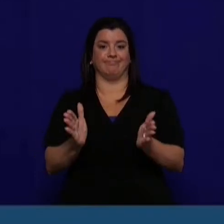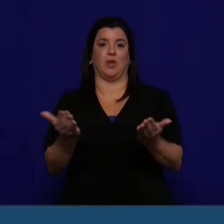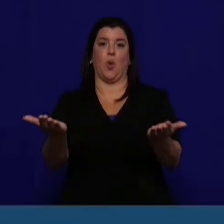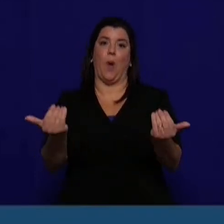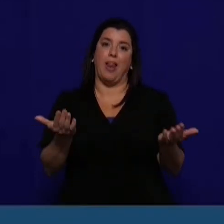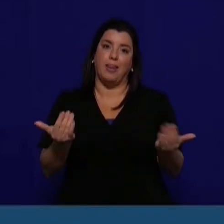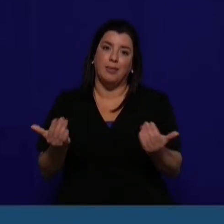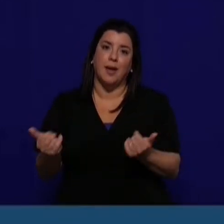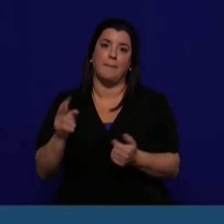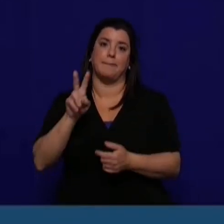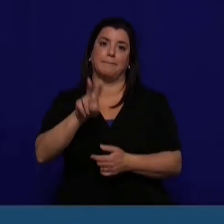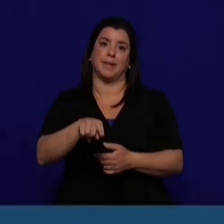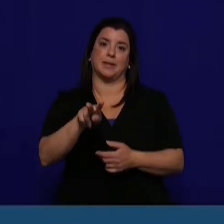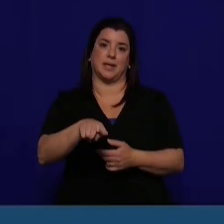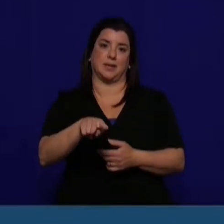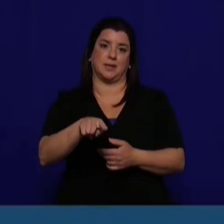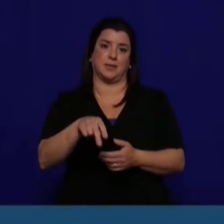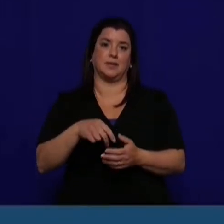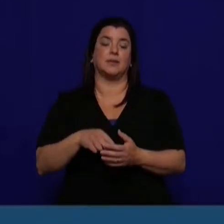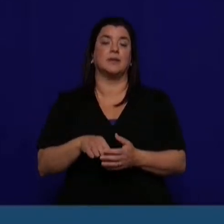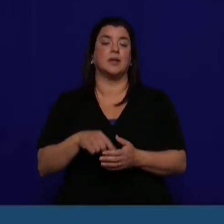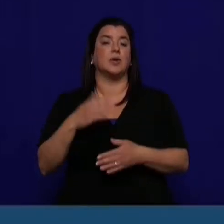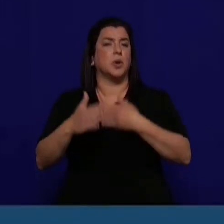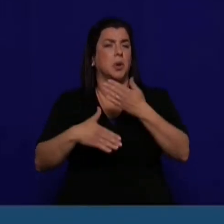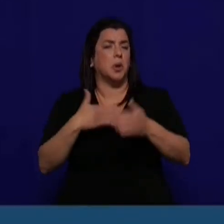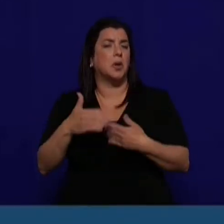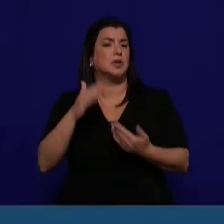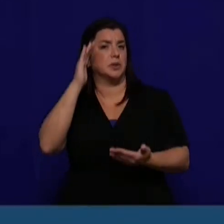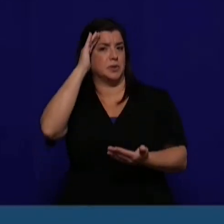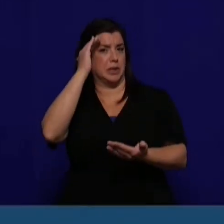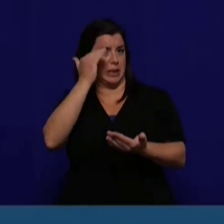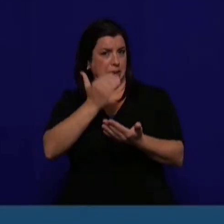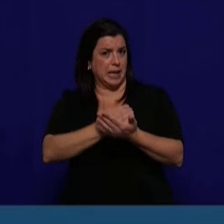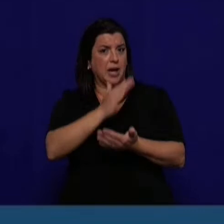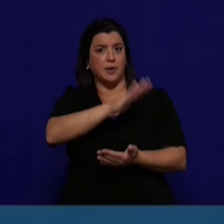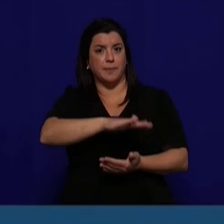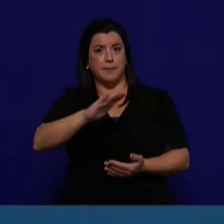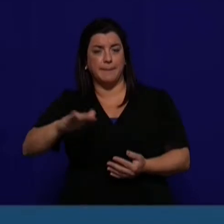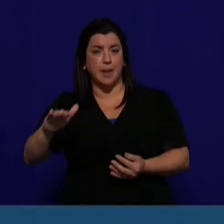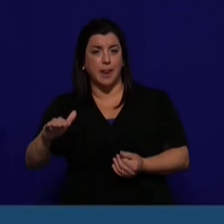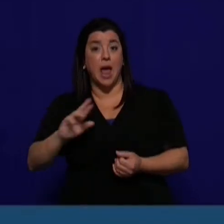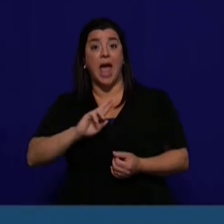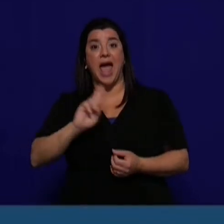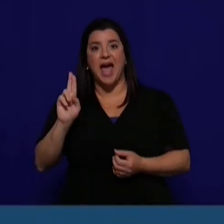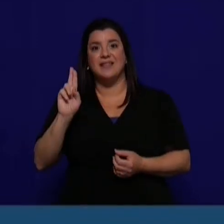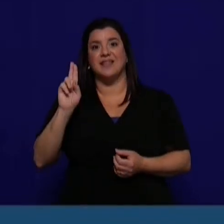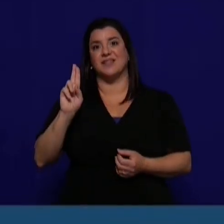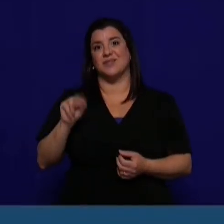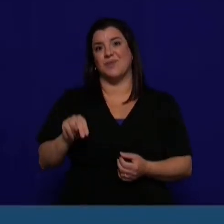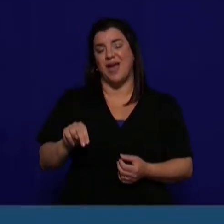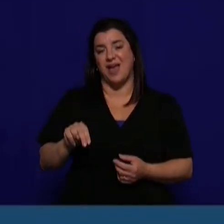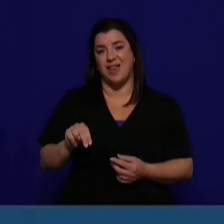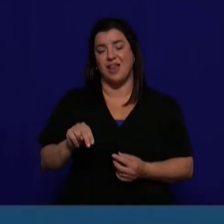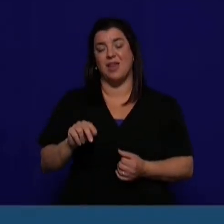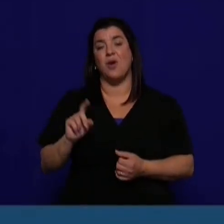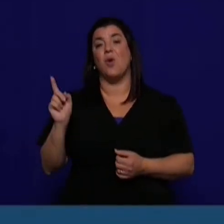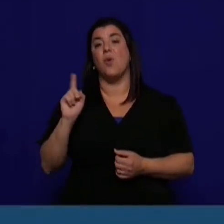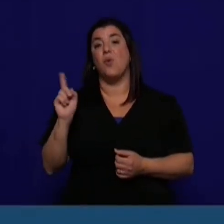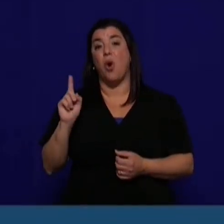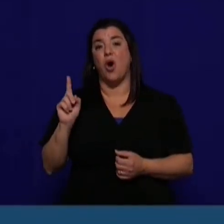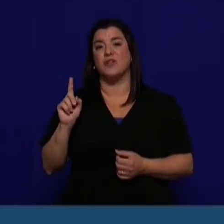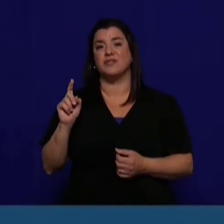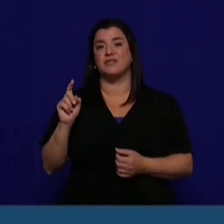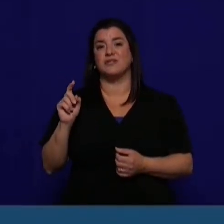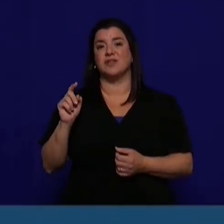of Monday. So we'll continue to provide the best of care to our population. And also, now that we have most of our homes